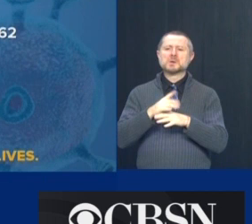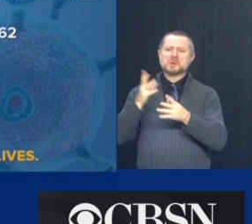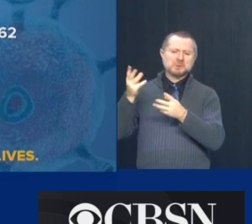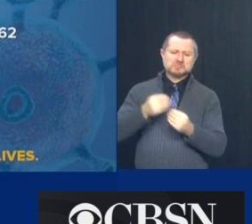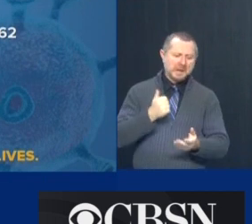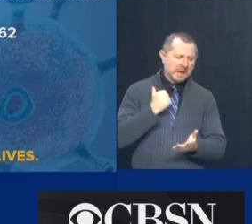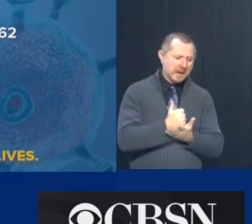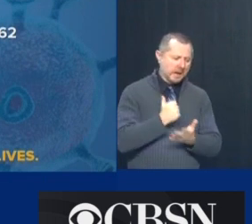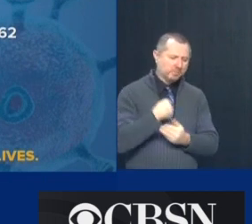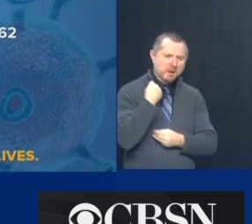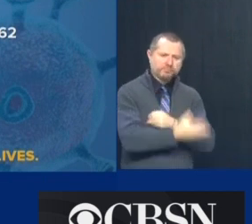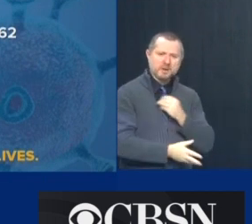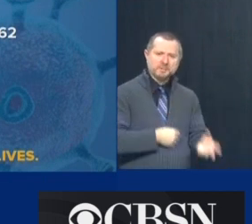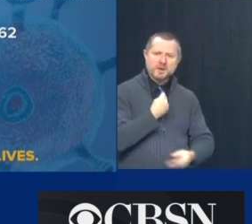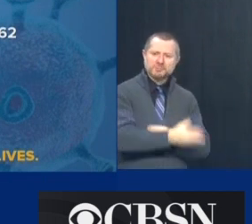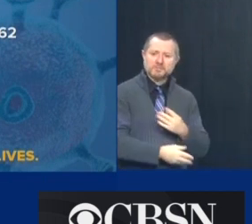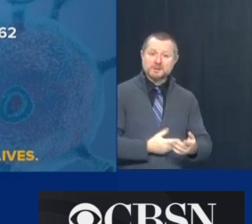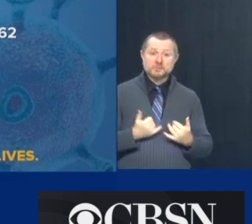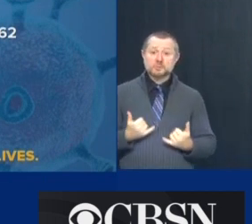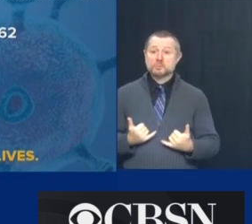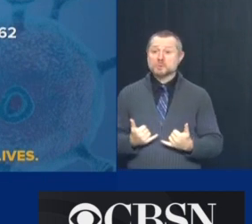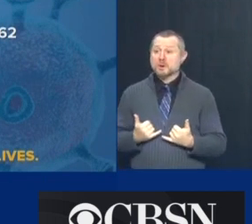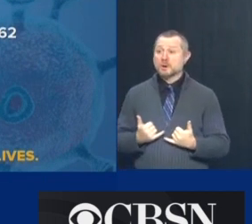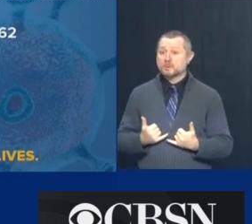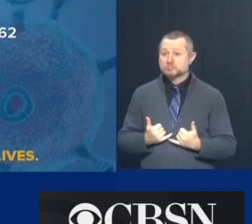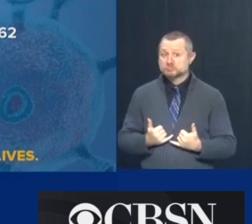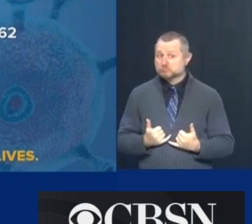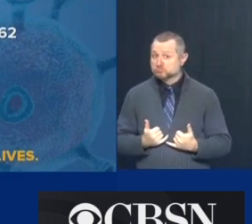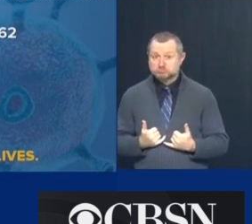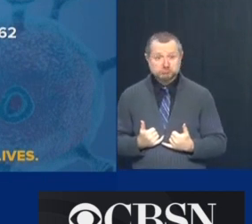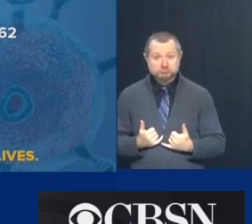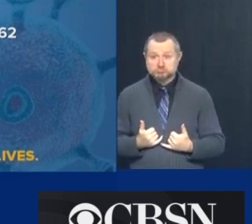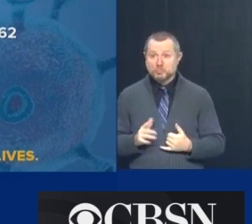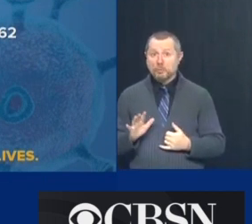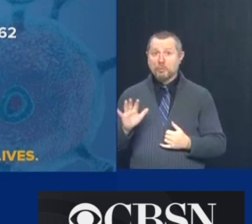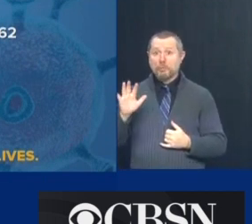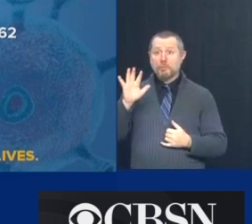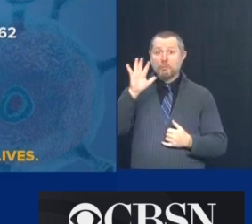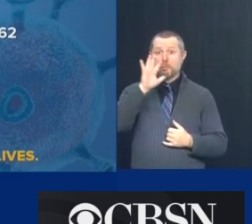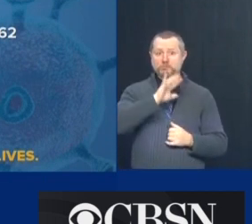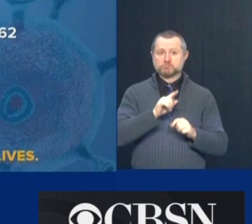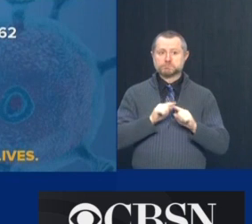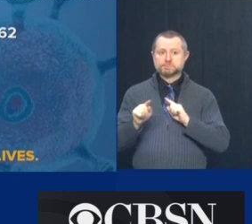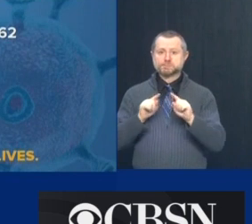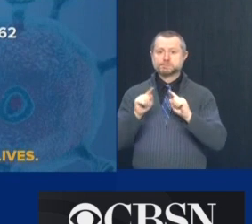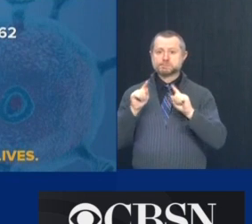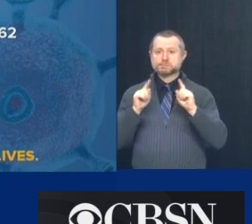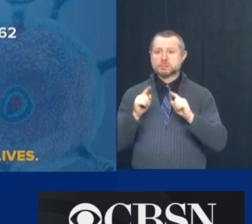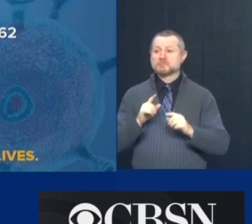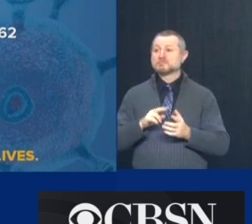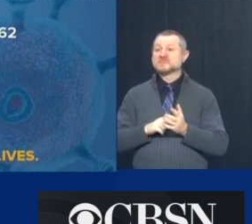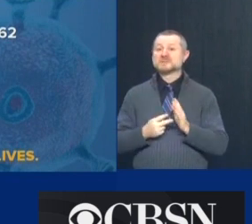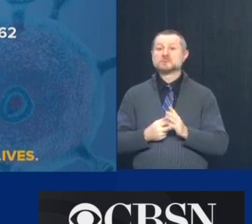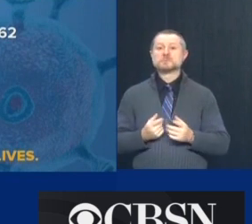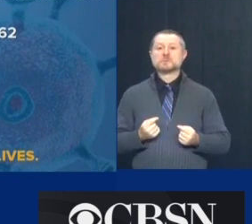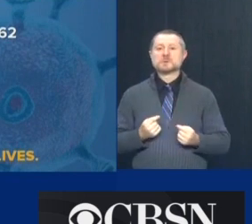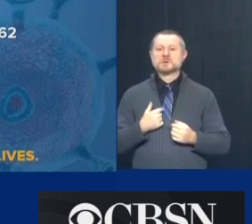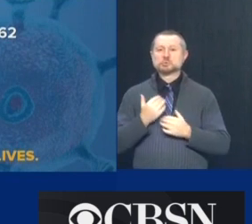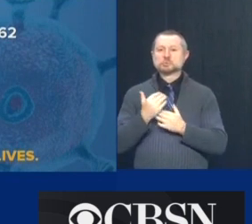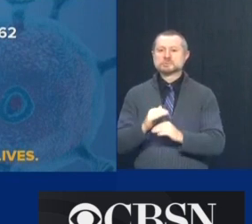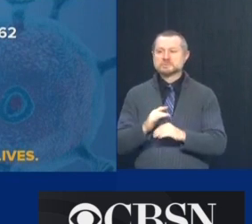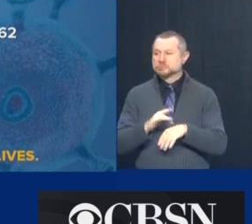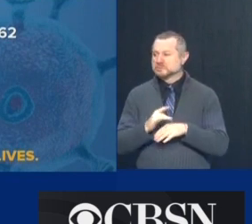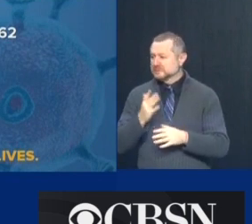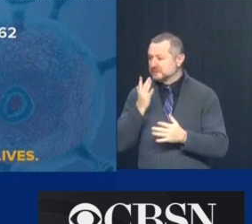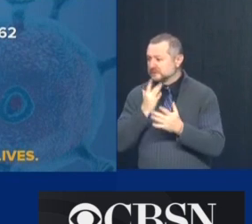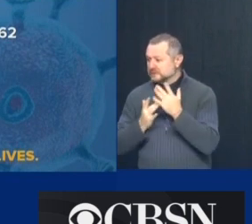case this time. It is statewide. So we will have a limited ability to